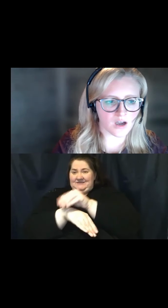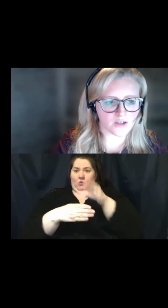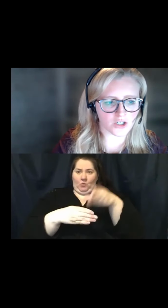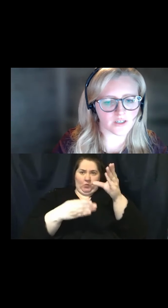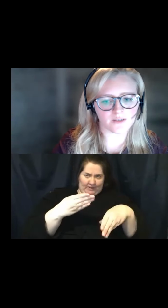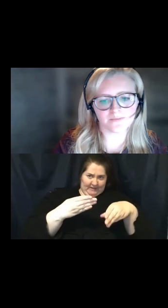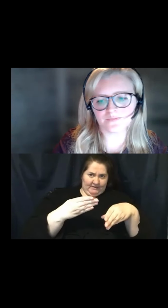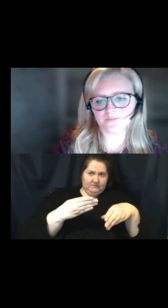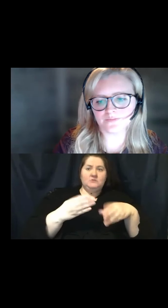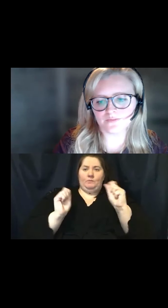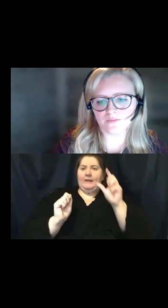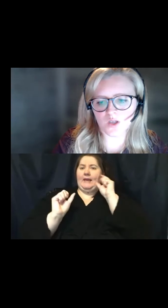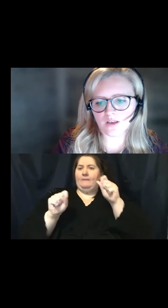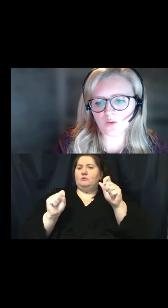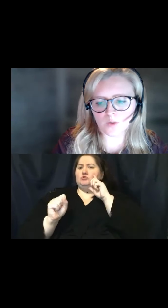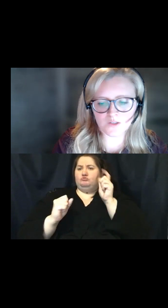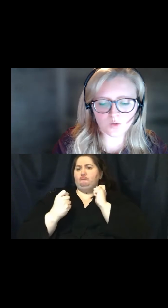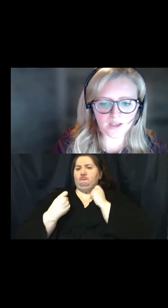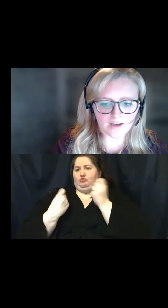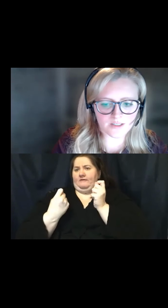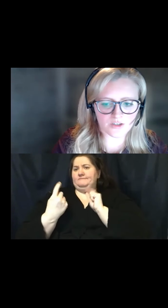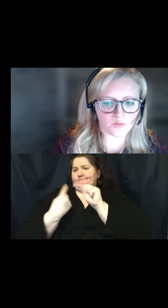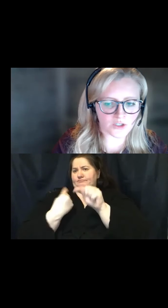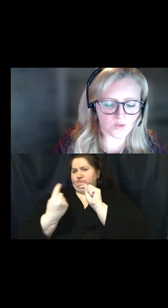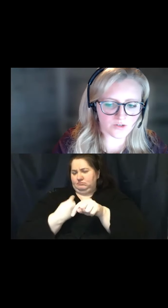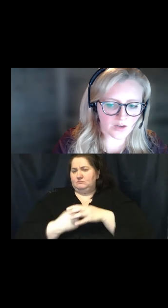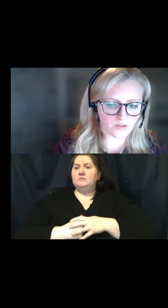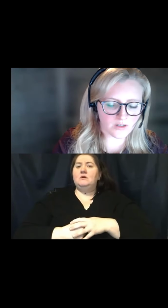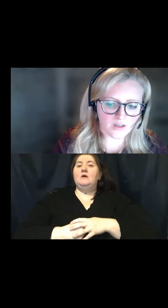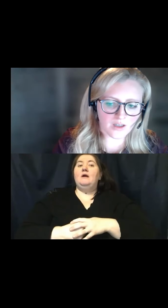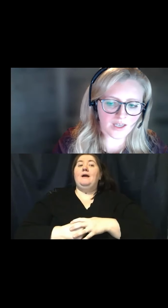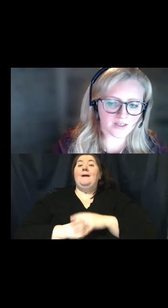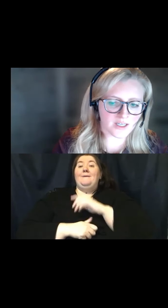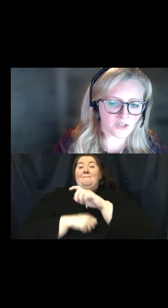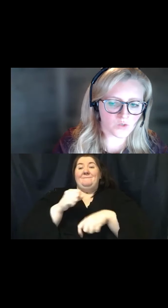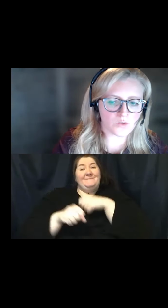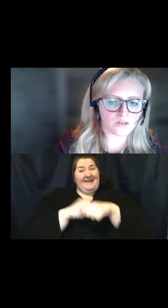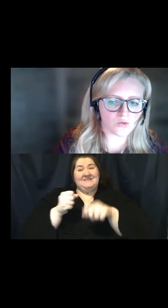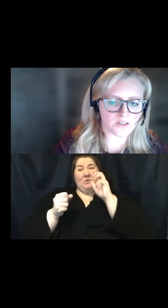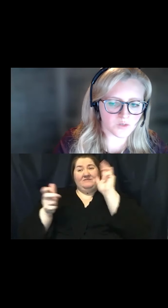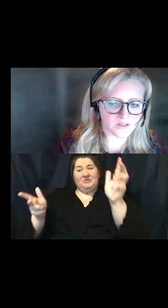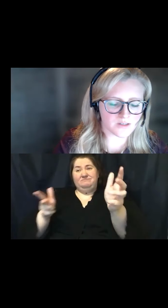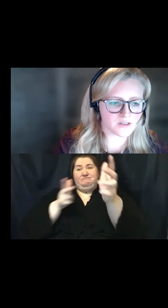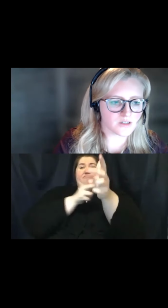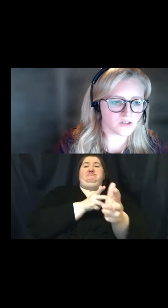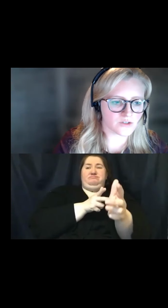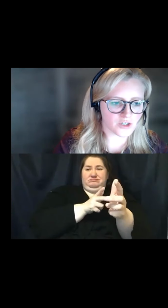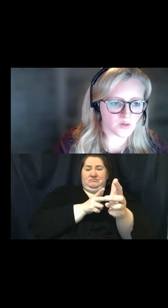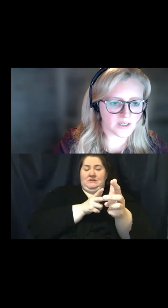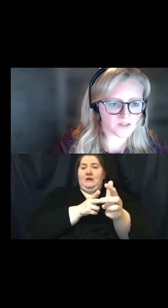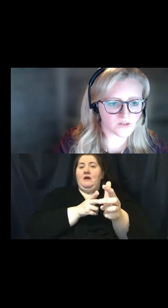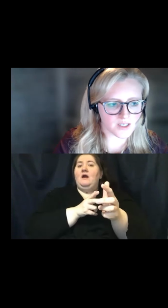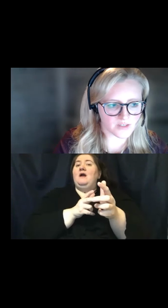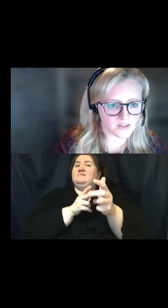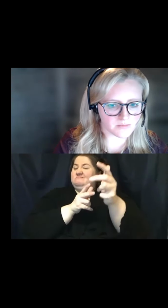work is not occurring. Bikes will be asked to merge with traffic, and again, we will lower speeds to